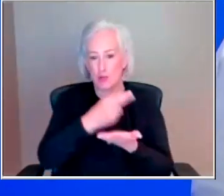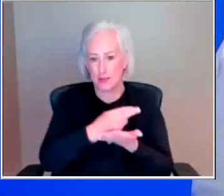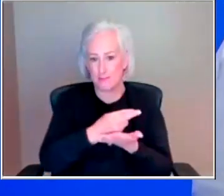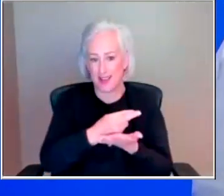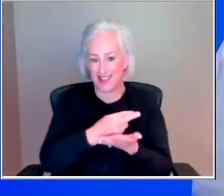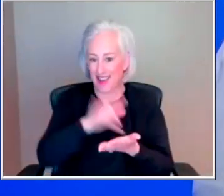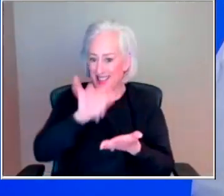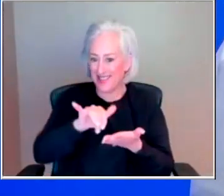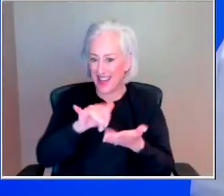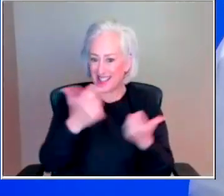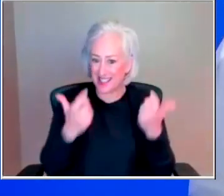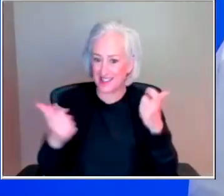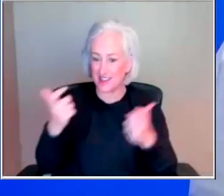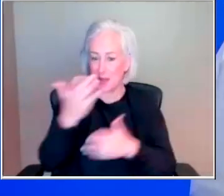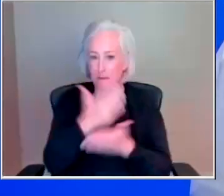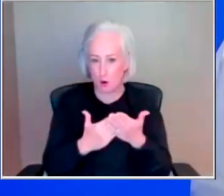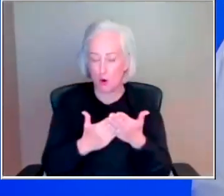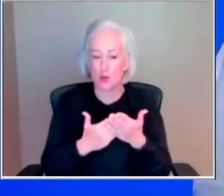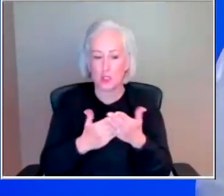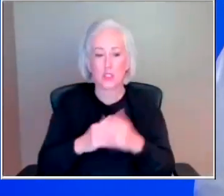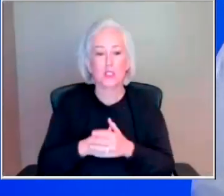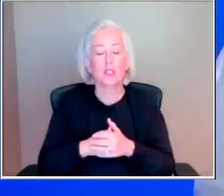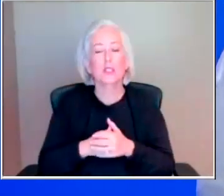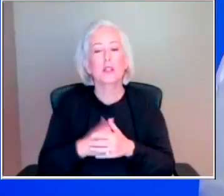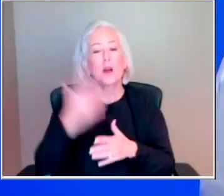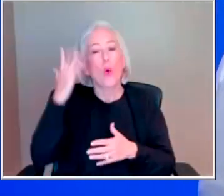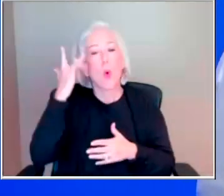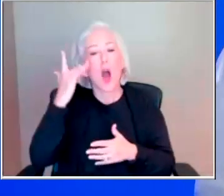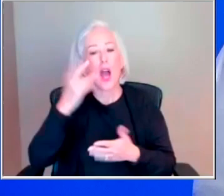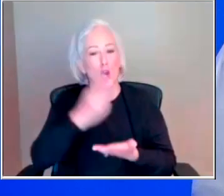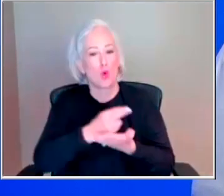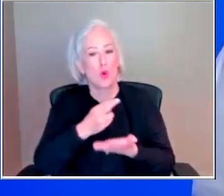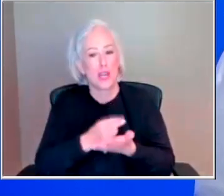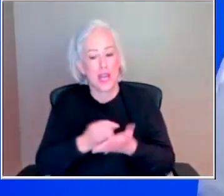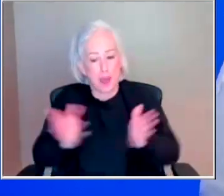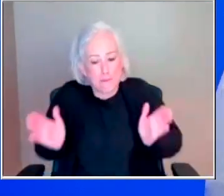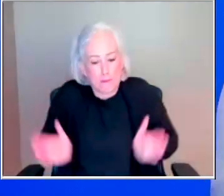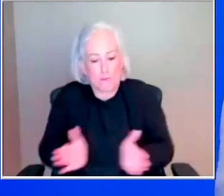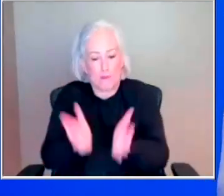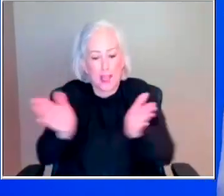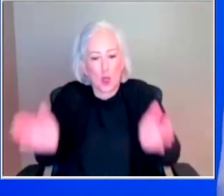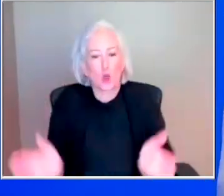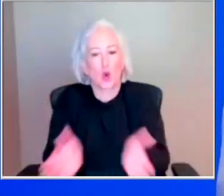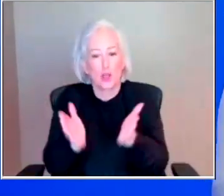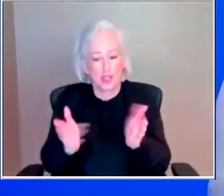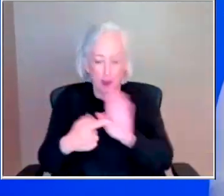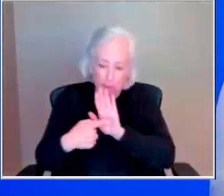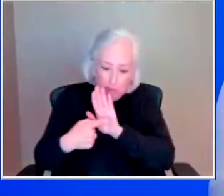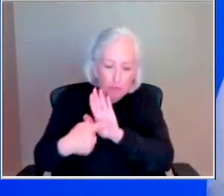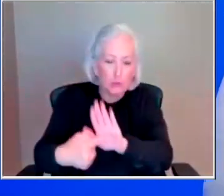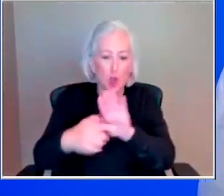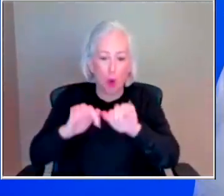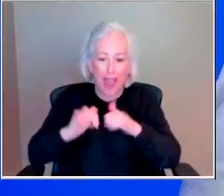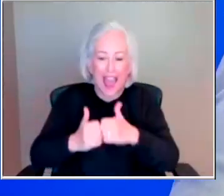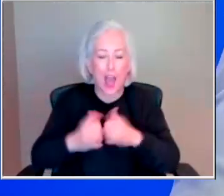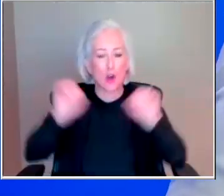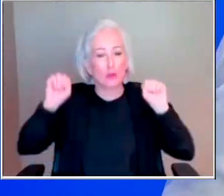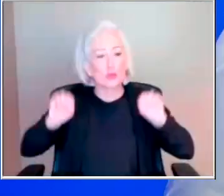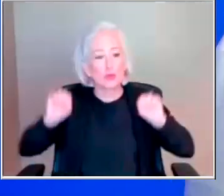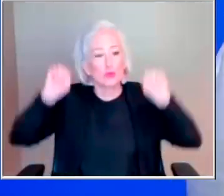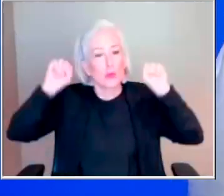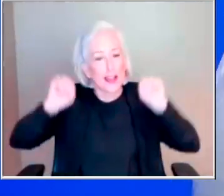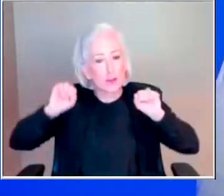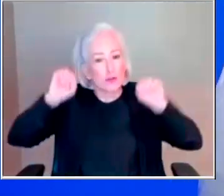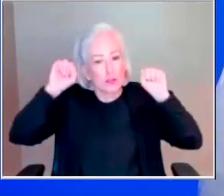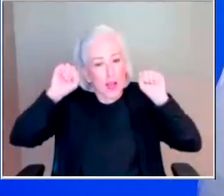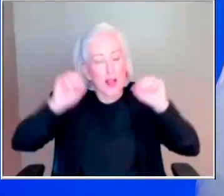that, because in rehab they really push them and they show them how to exercise, and they get